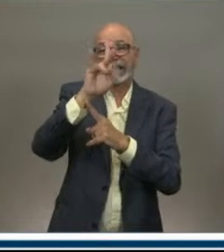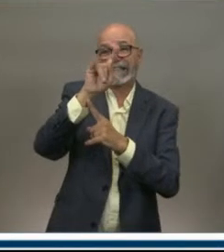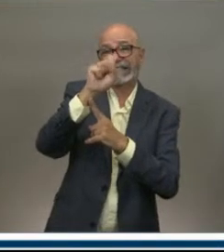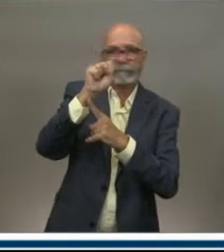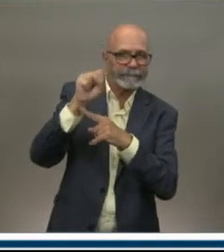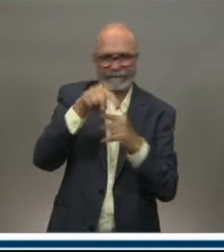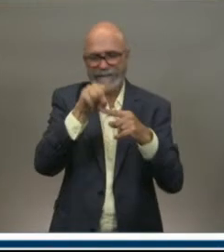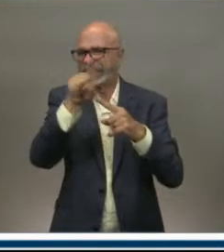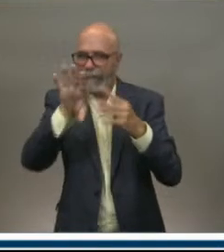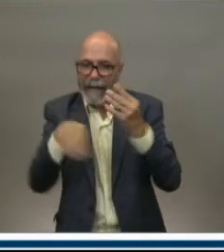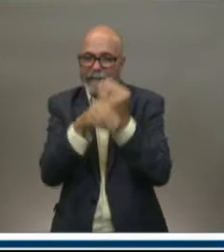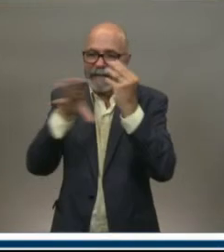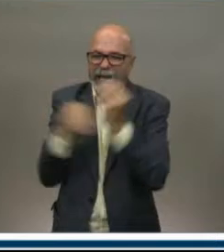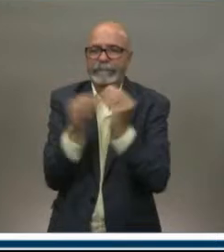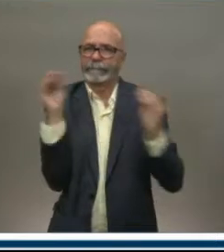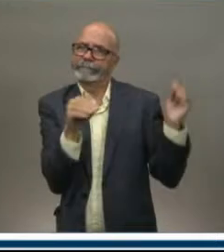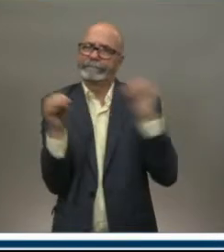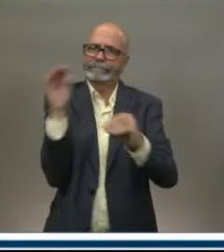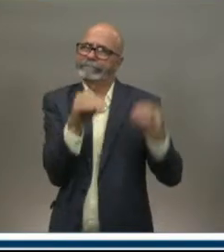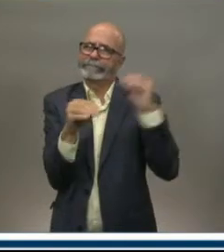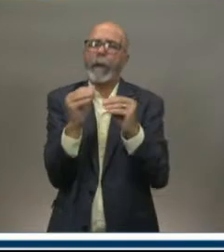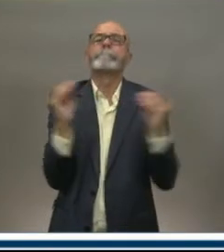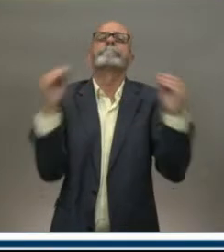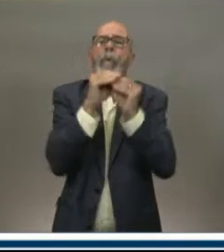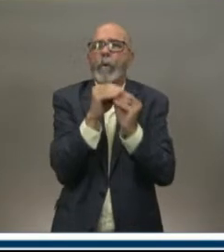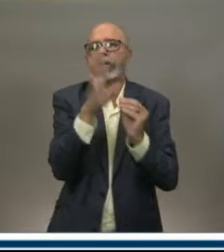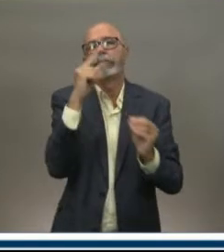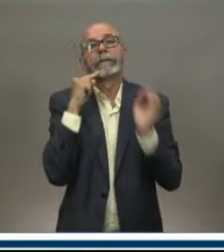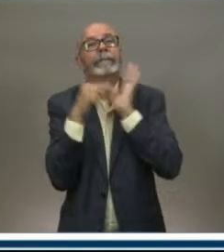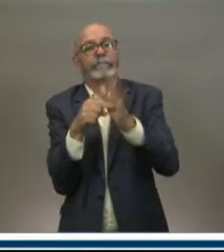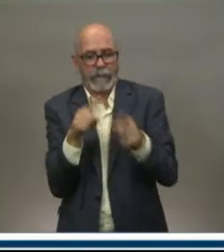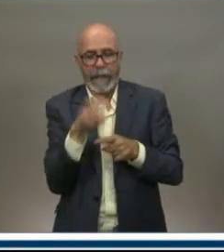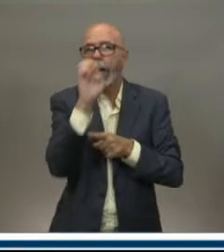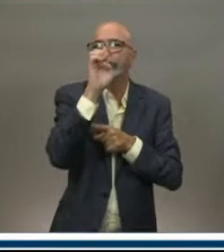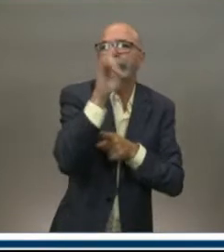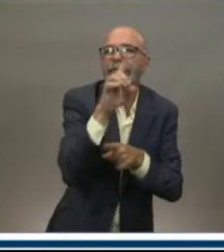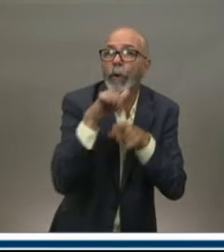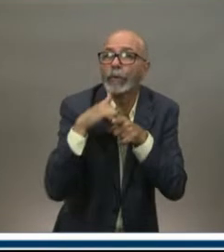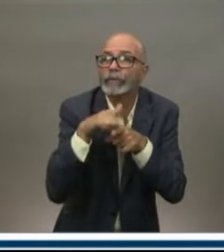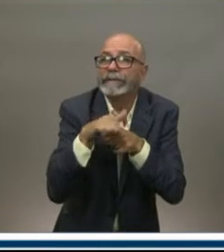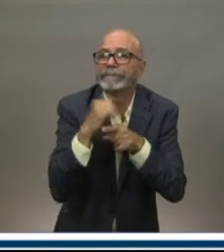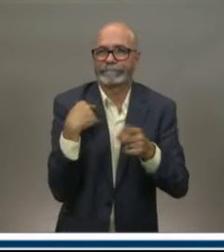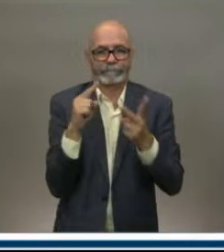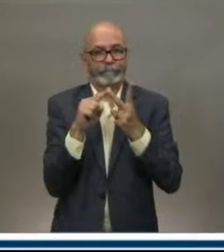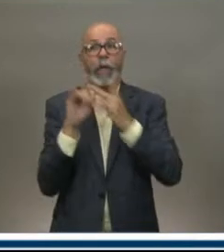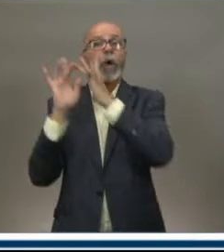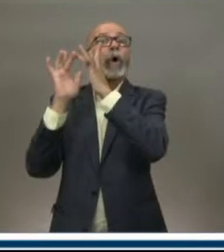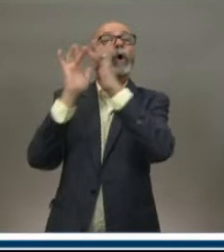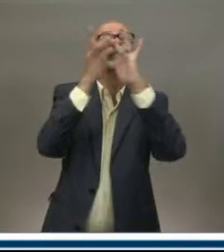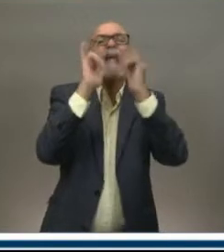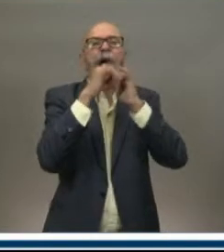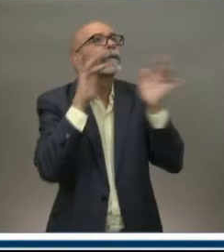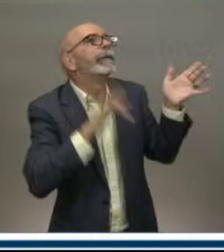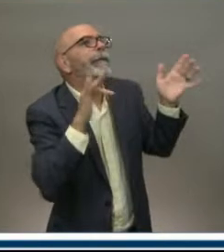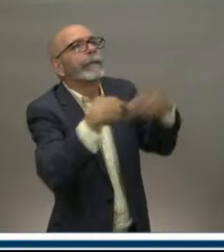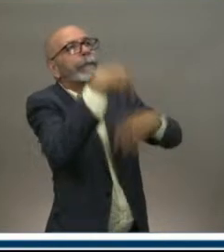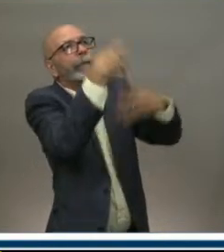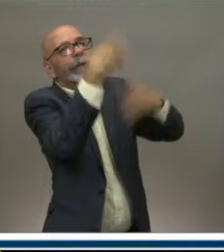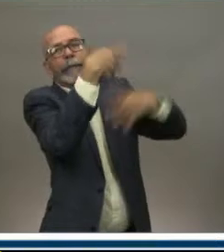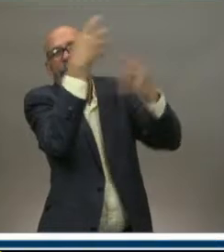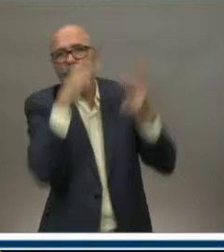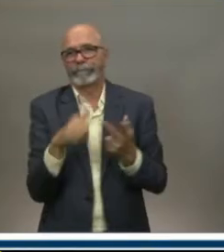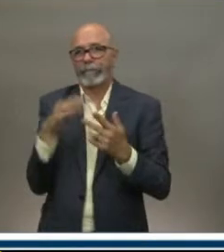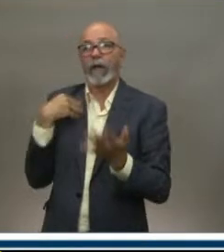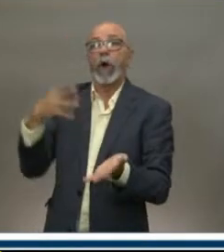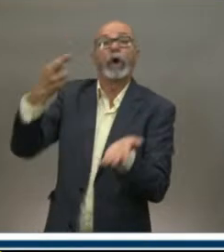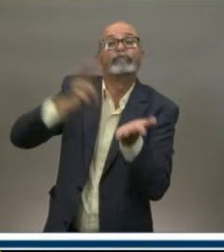care sector. It will include education and training, online learning platforms, resources, tools, and best